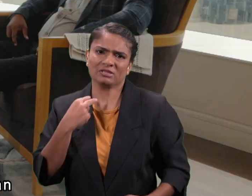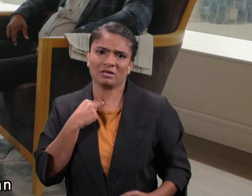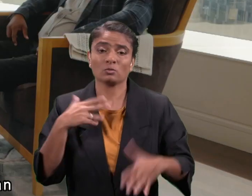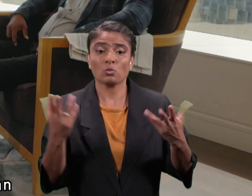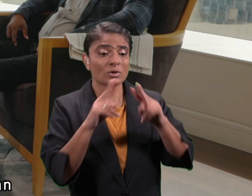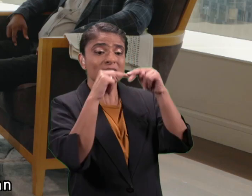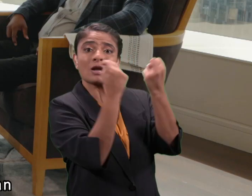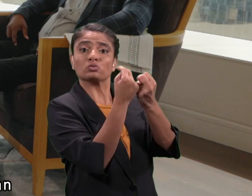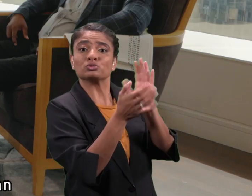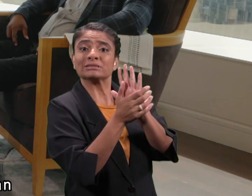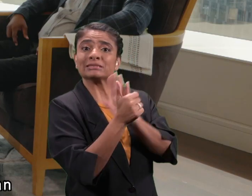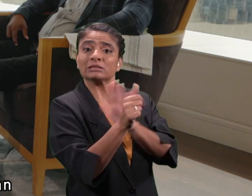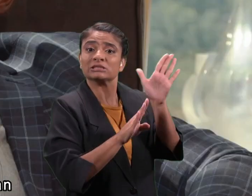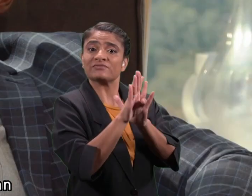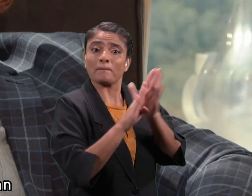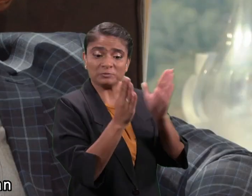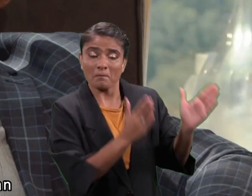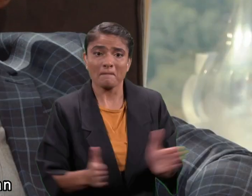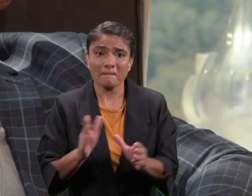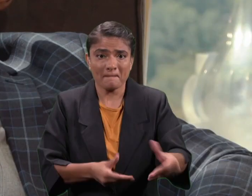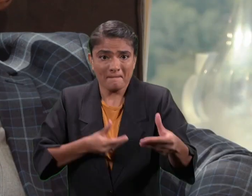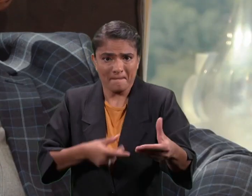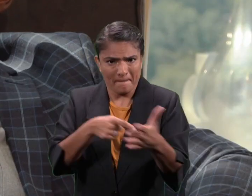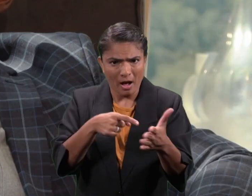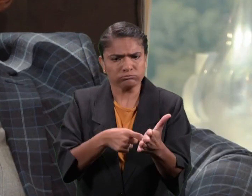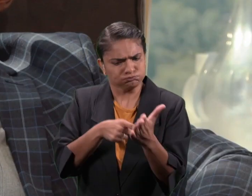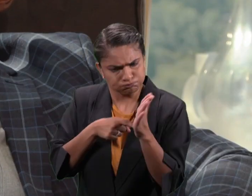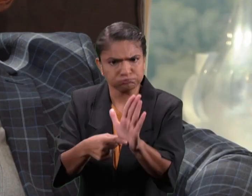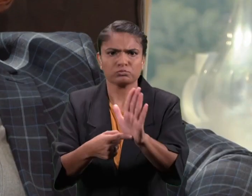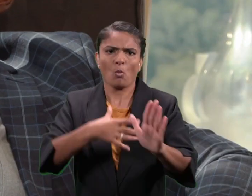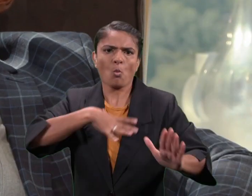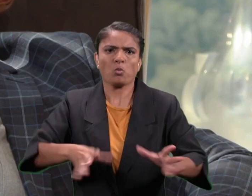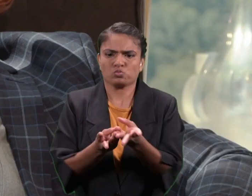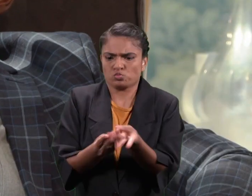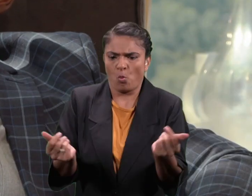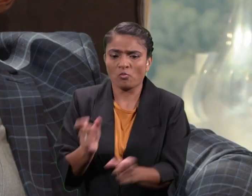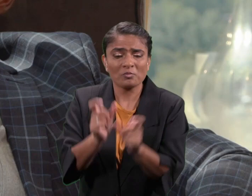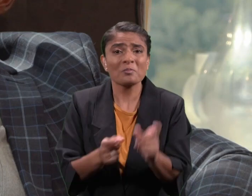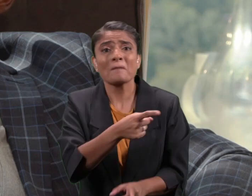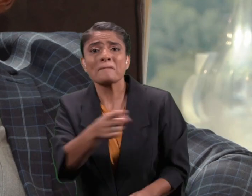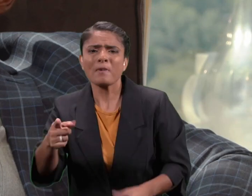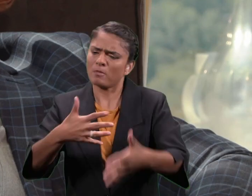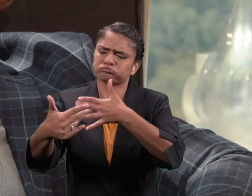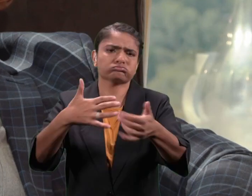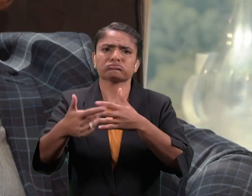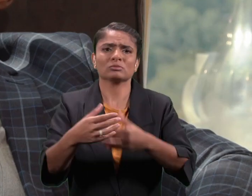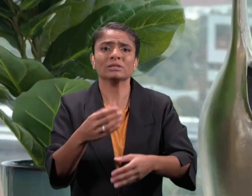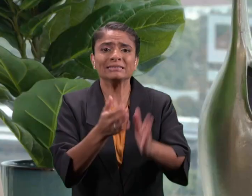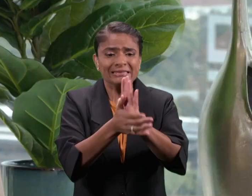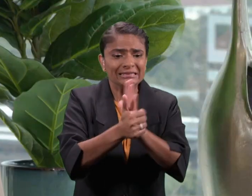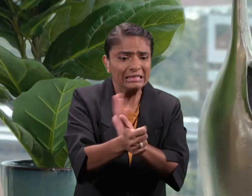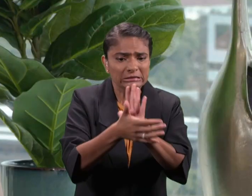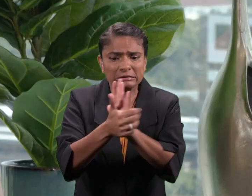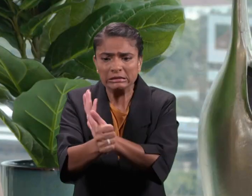the National Skills Development Plan is specifically trying to address the lack of skills